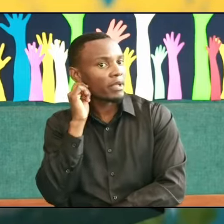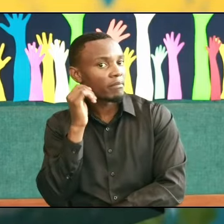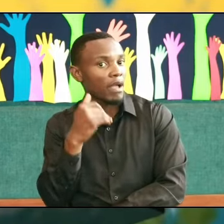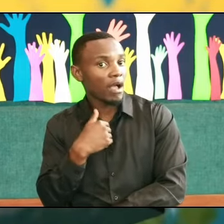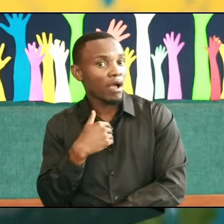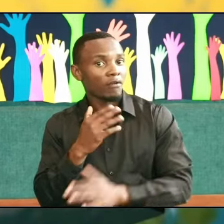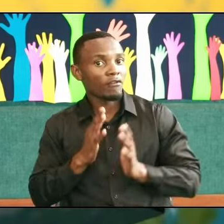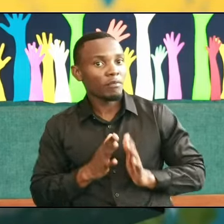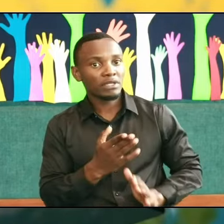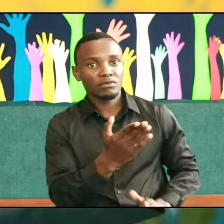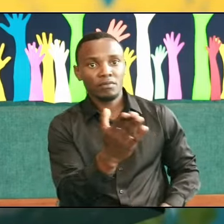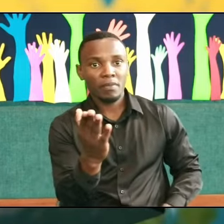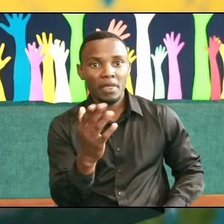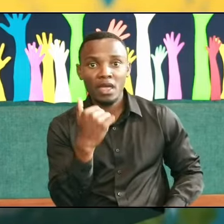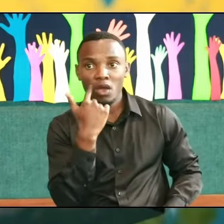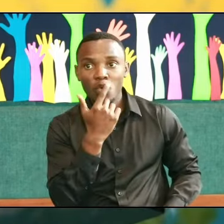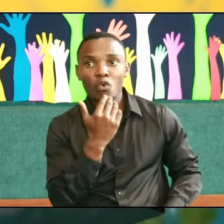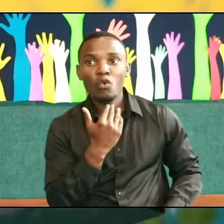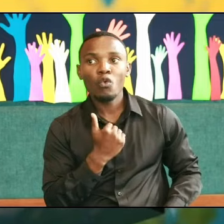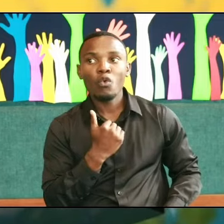trust and obey?